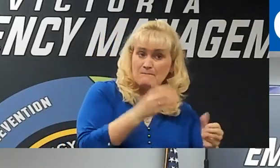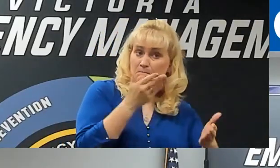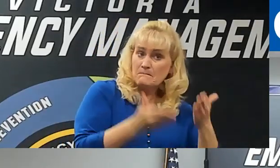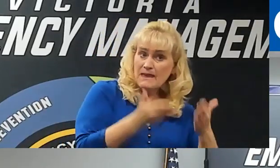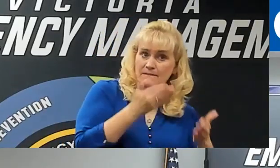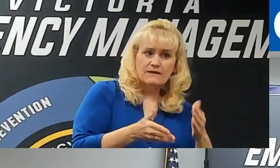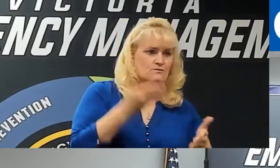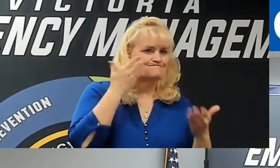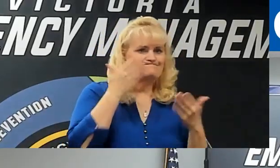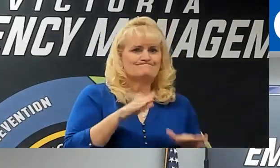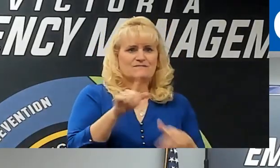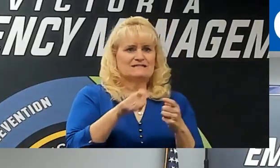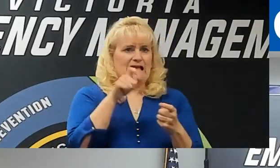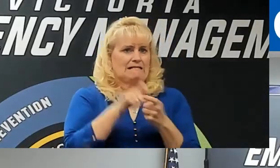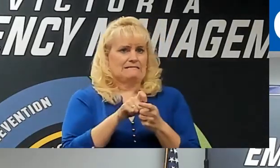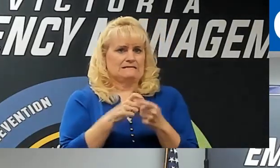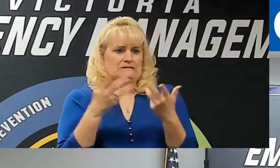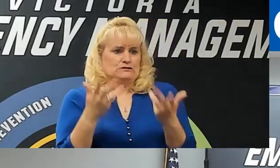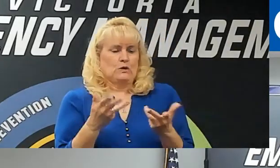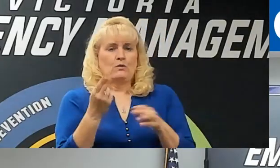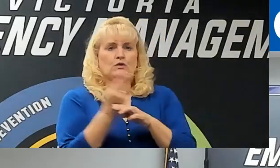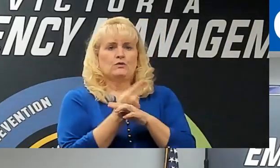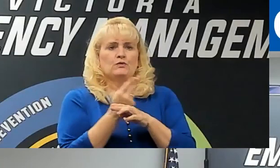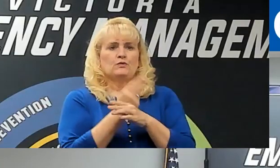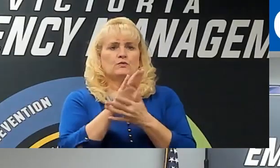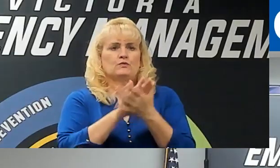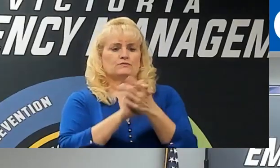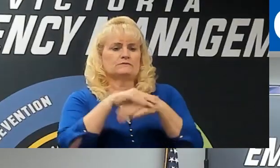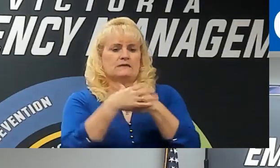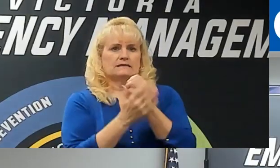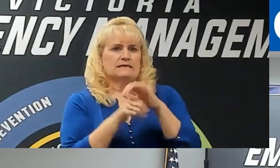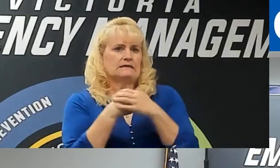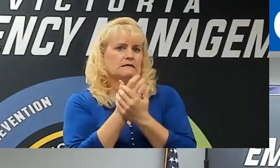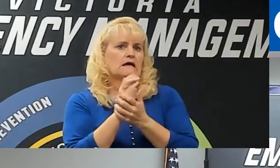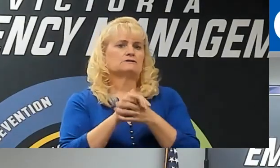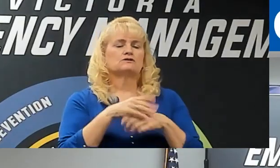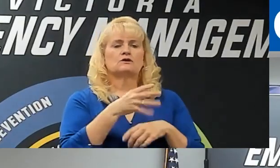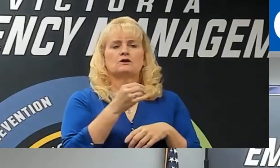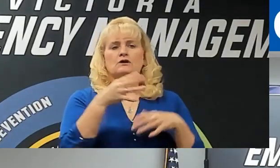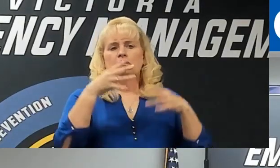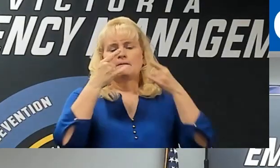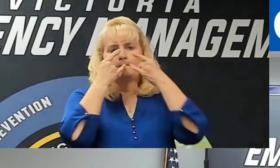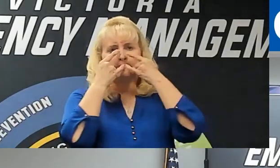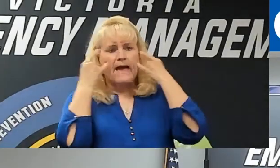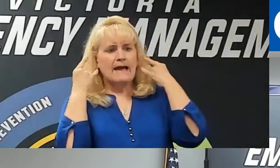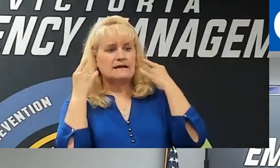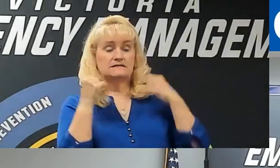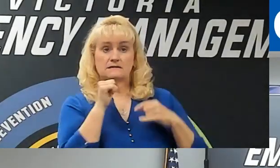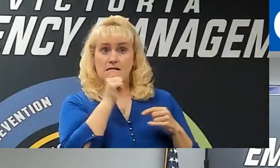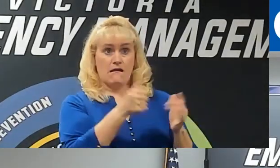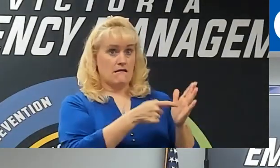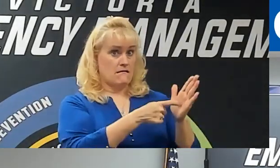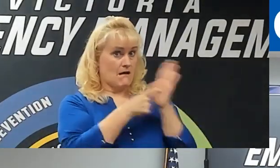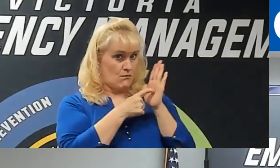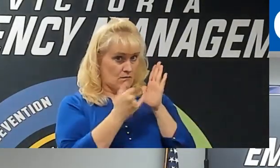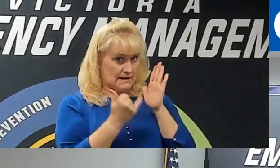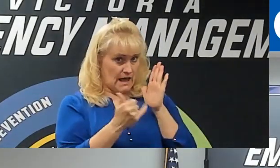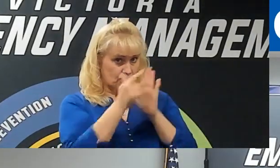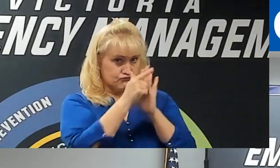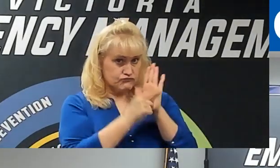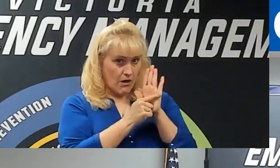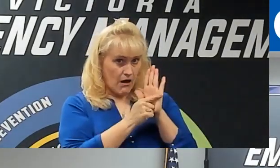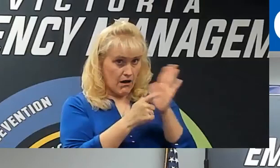So use the hand sanitizer, socially distance, and wear a mask. We're not going to make it. They're not making it mandatory. That's